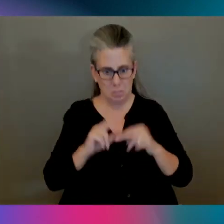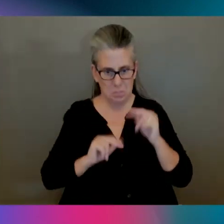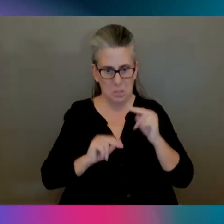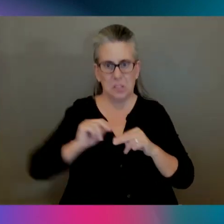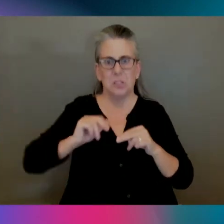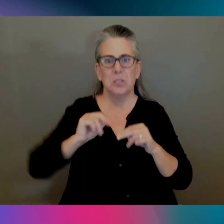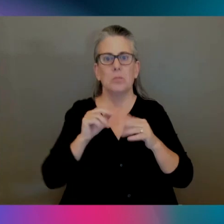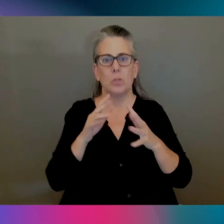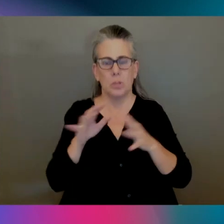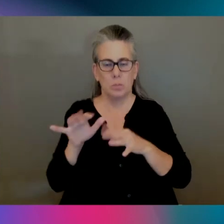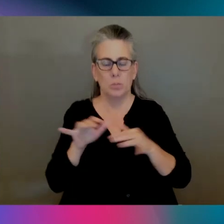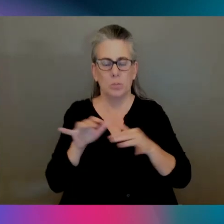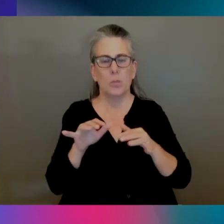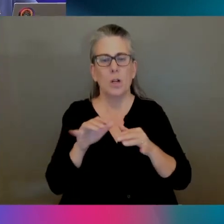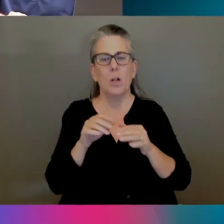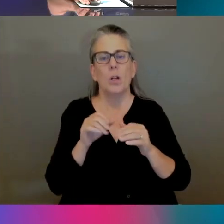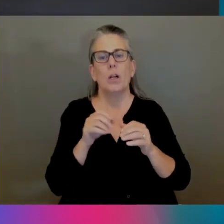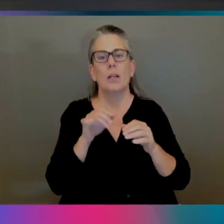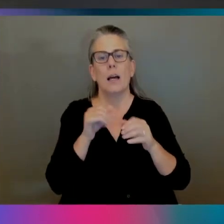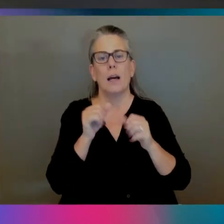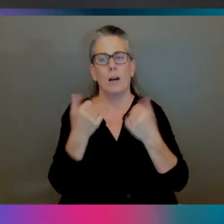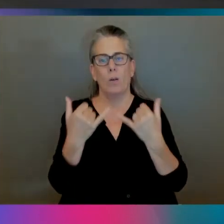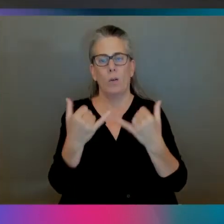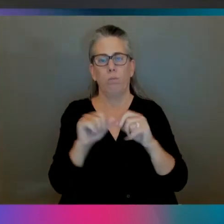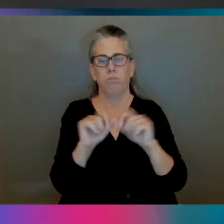if I go into SageMaker,